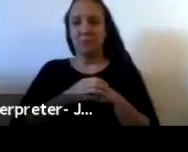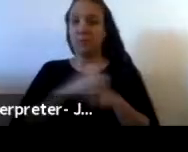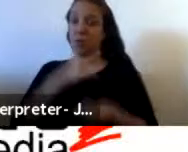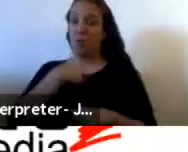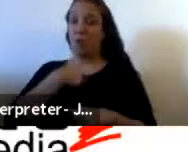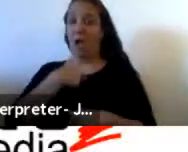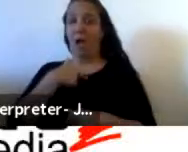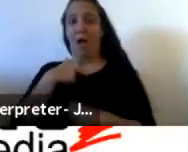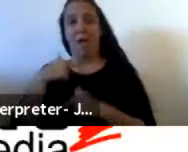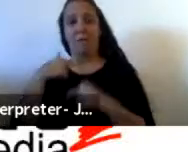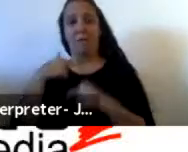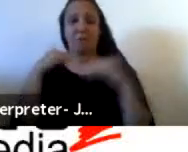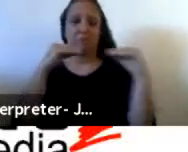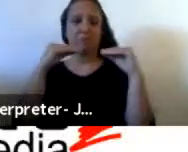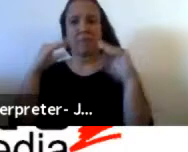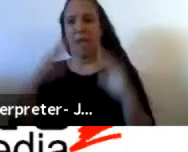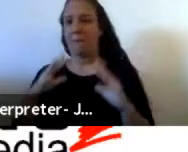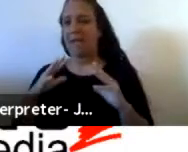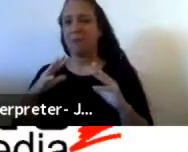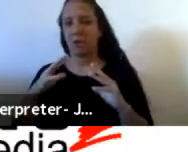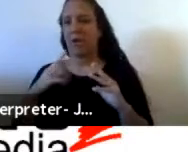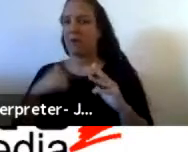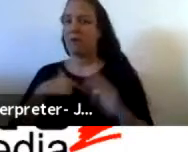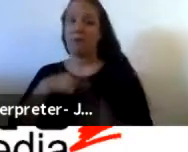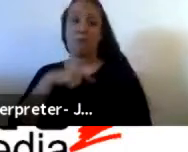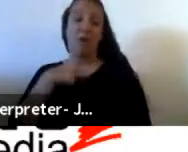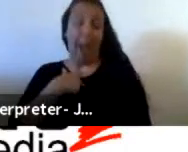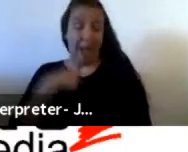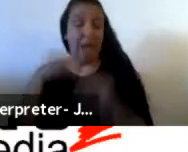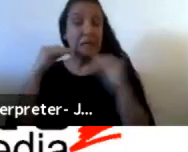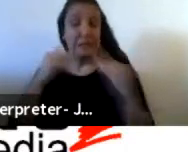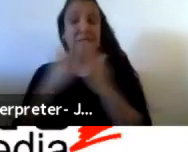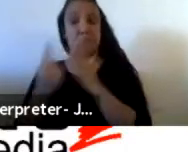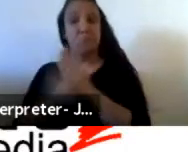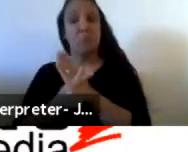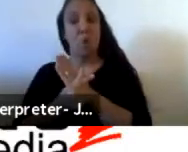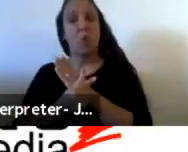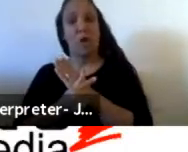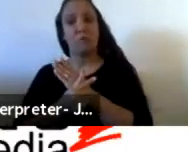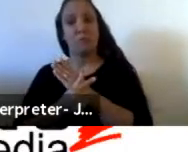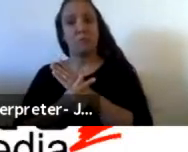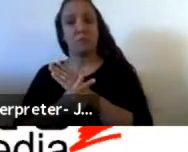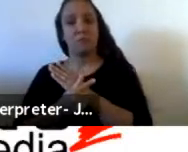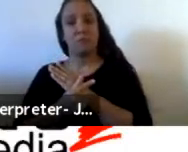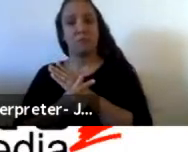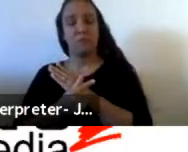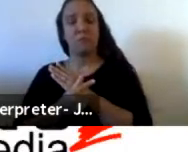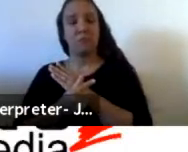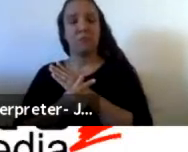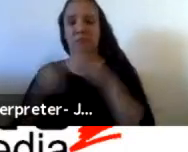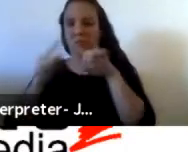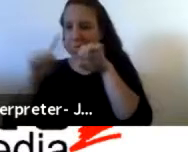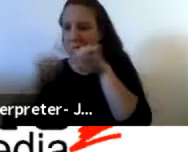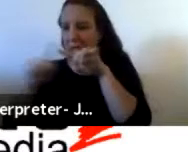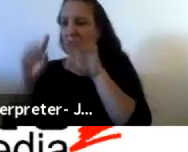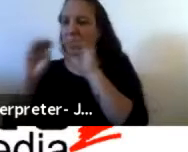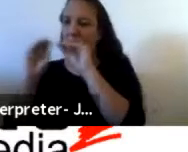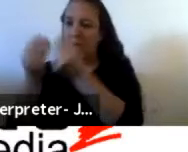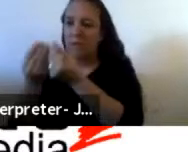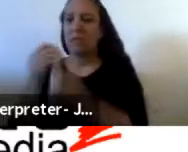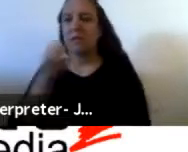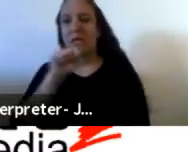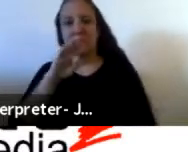educator. I love to educate. I actually teach programs for different organizations. For the SBA,